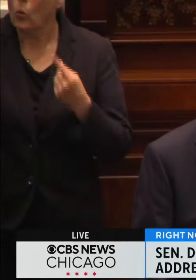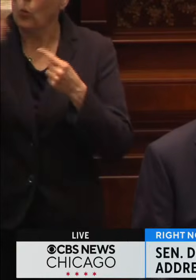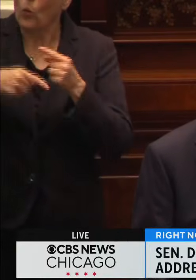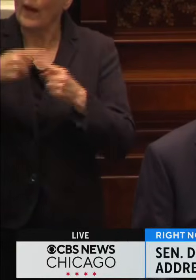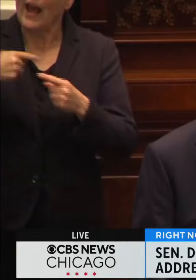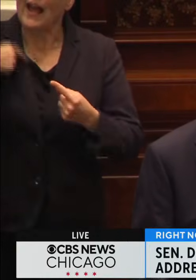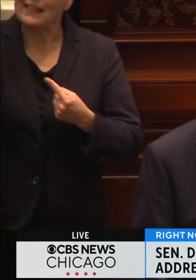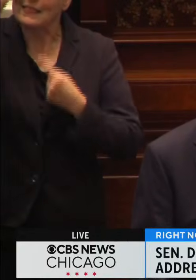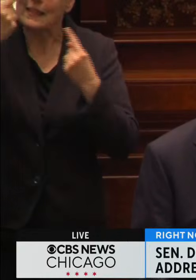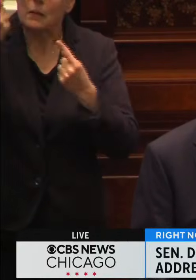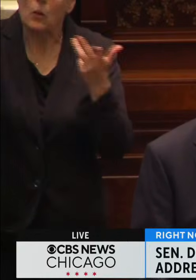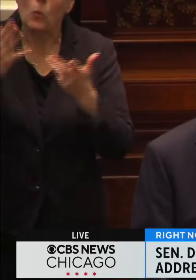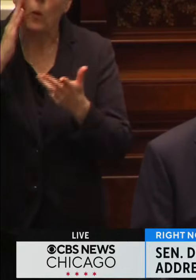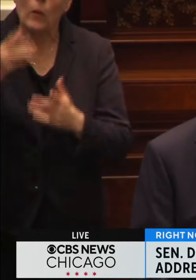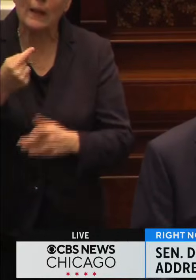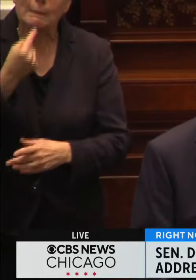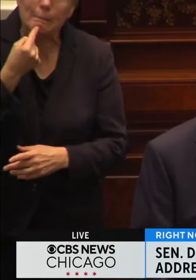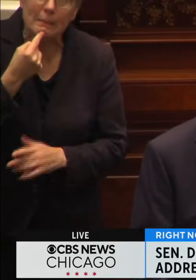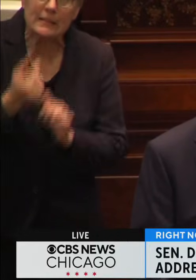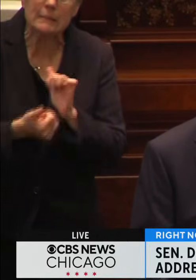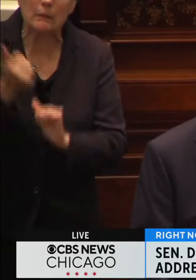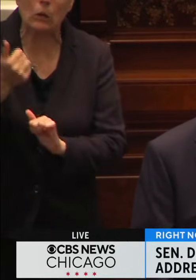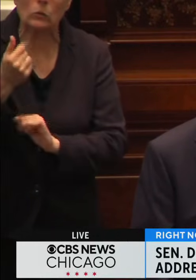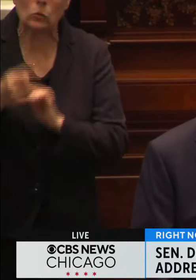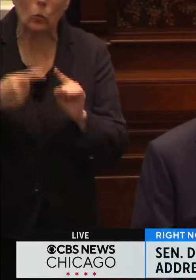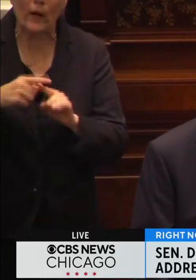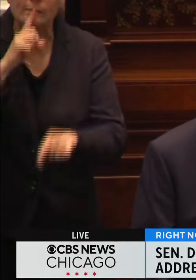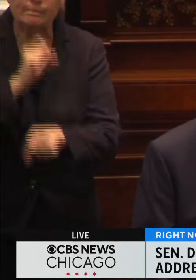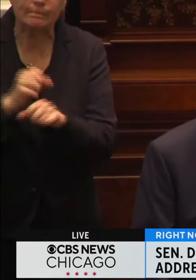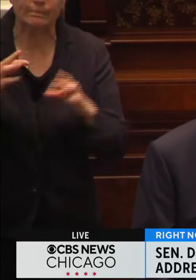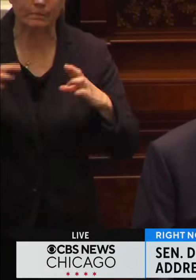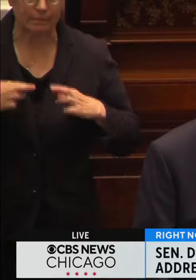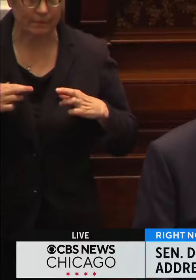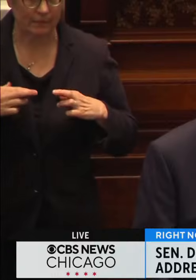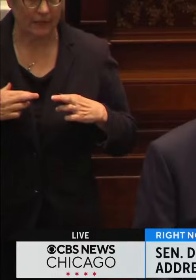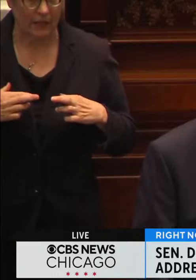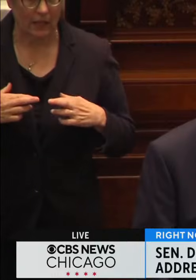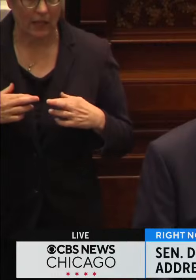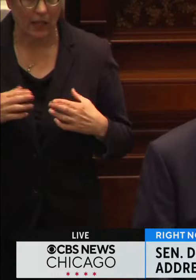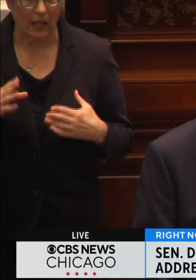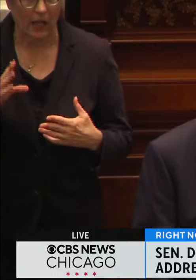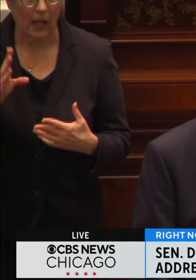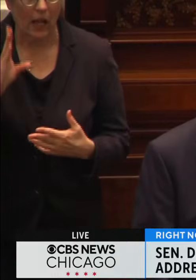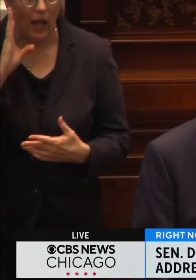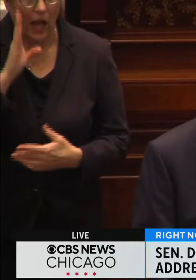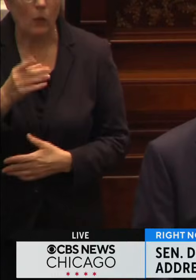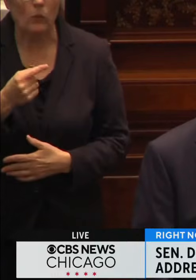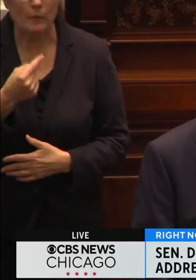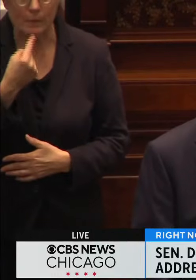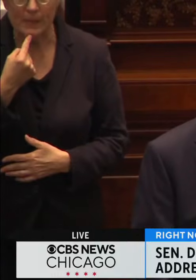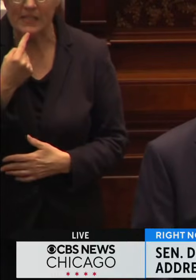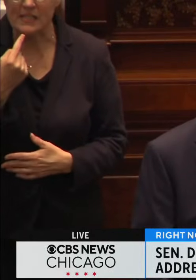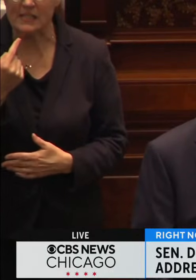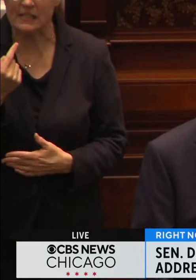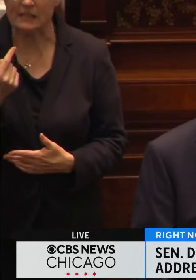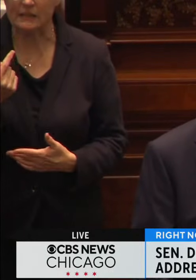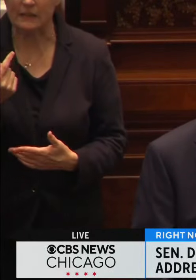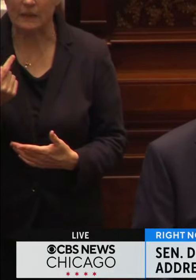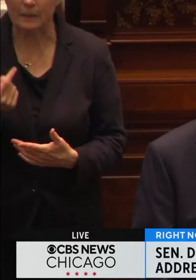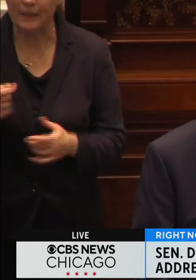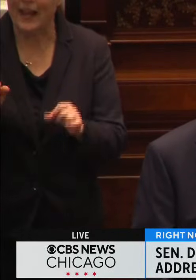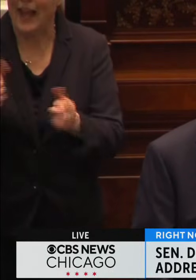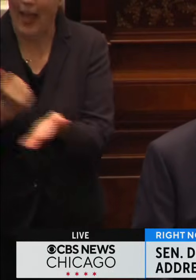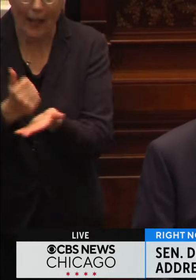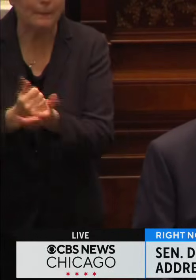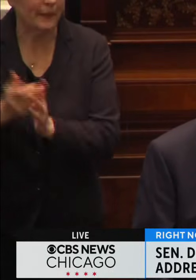about retirement, it's the fact that at least during this period of time as senator, I've had a chance to help so many